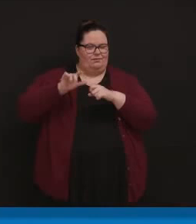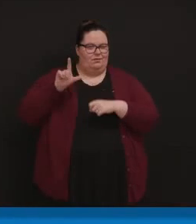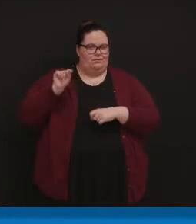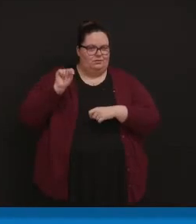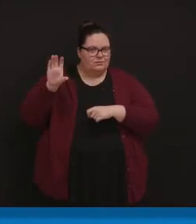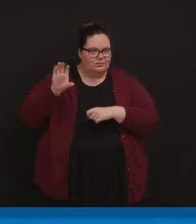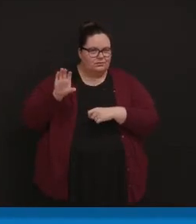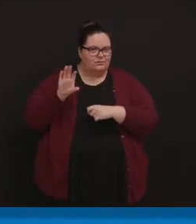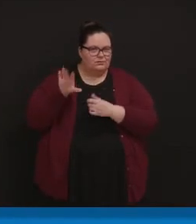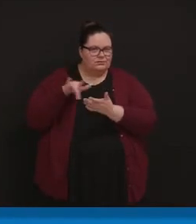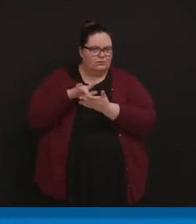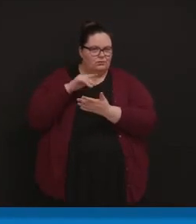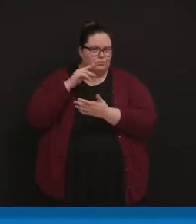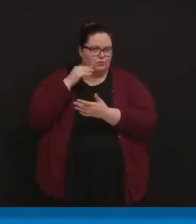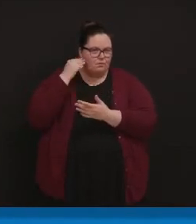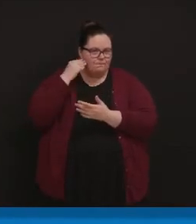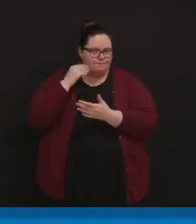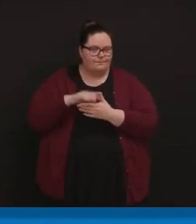really